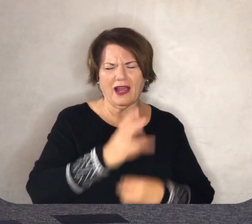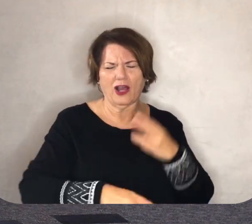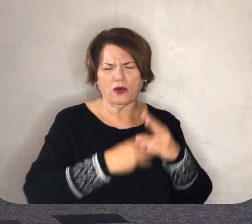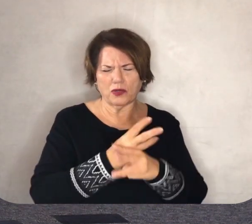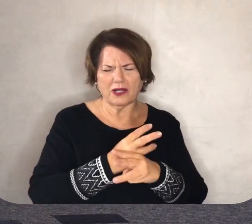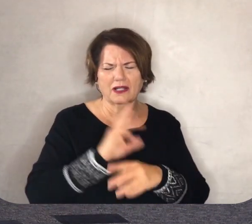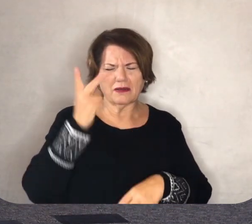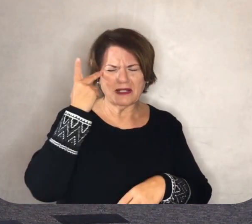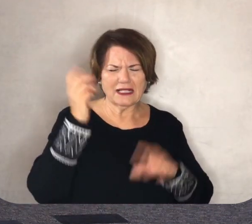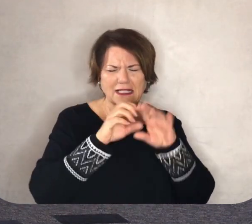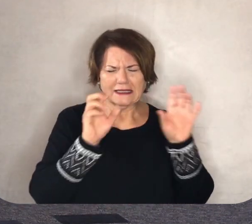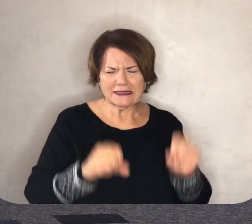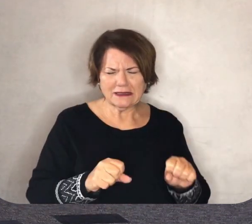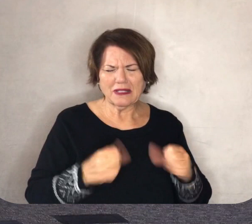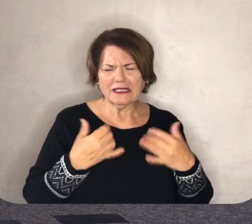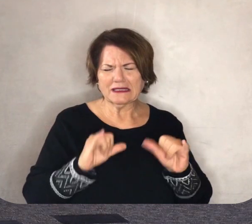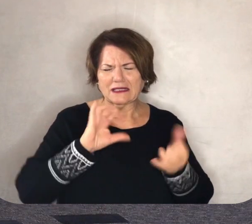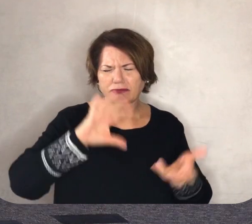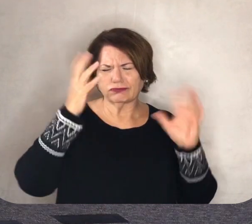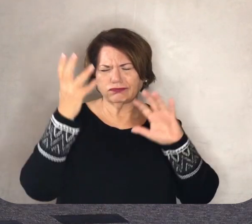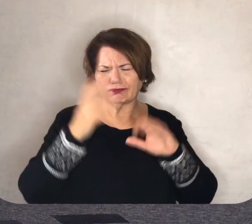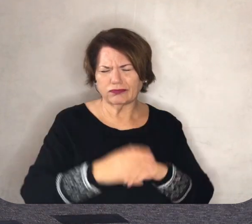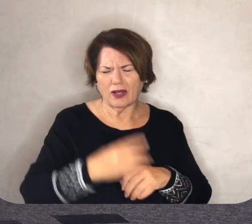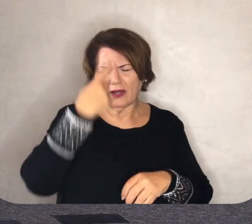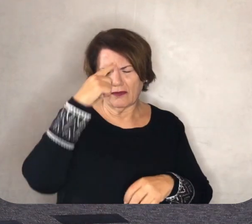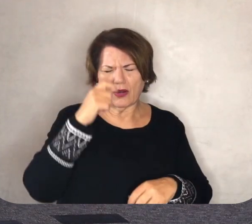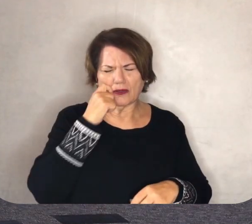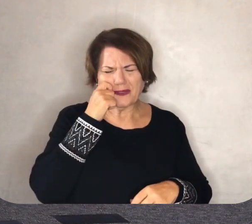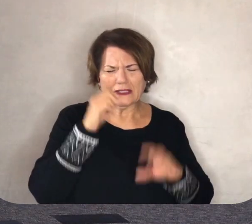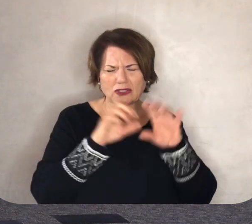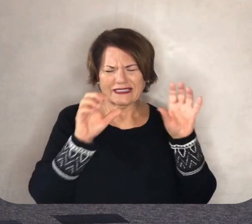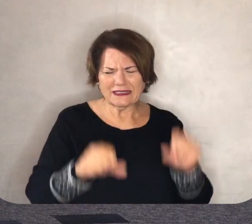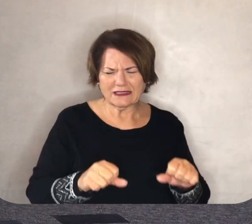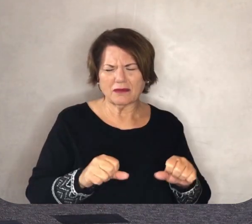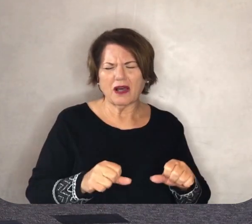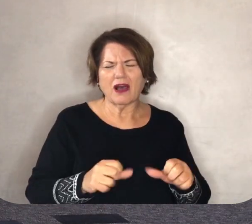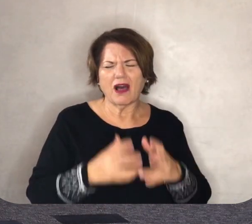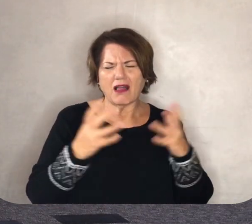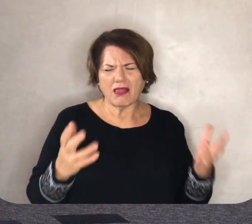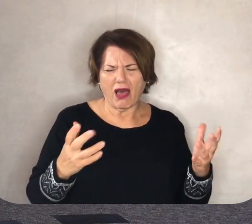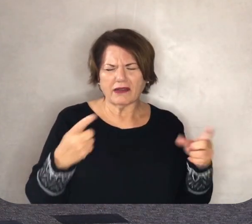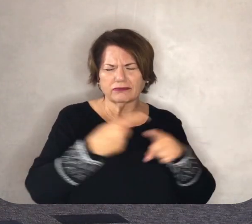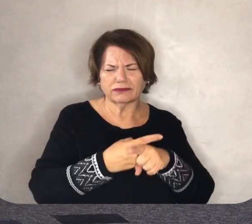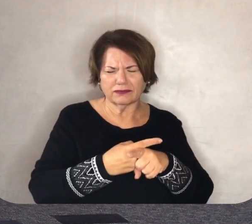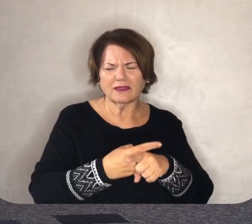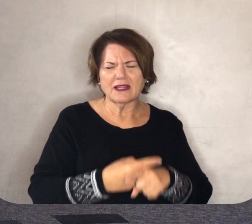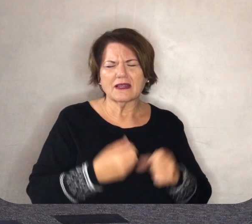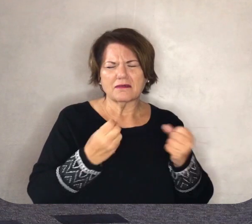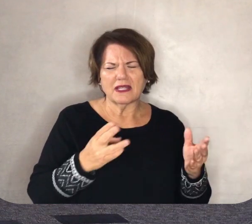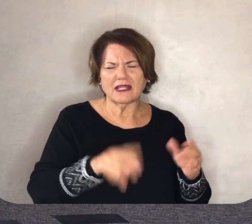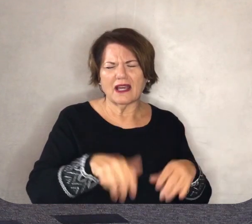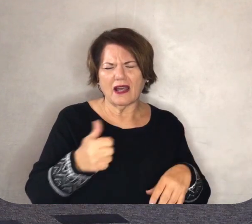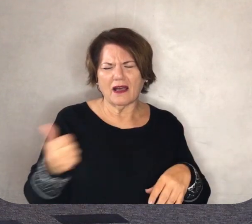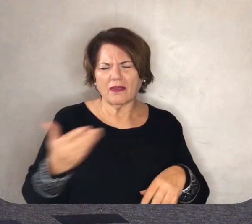our political system that's still broken, for our racial system that still has lots of unrest, and for many other things,